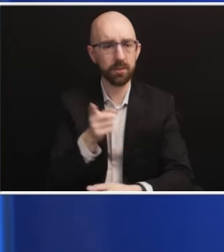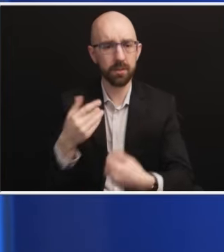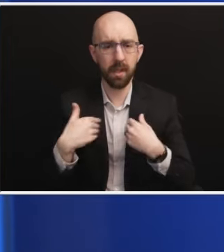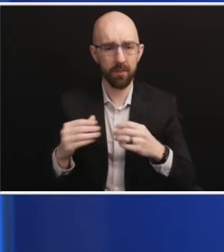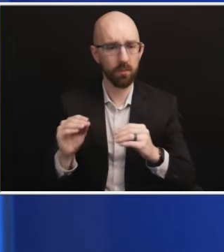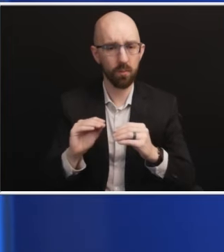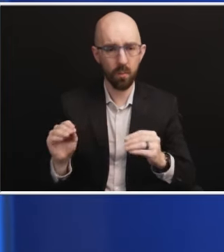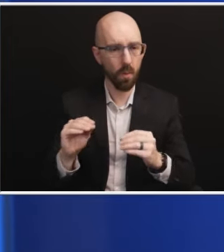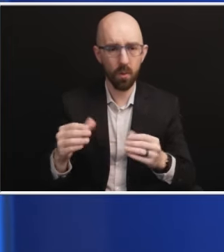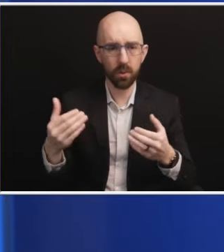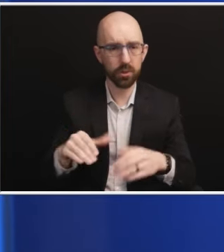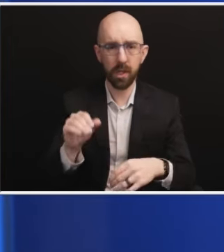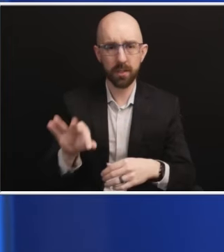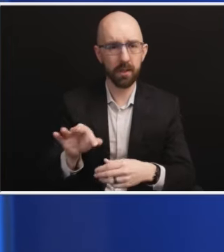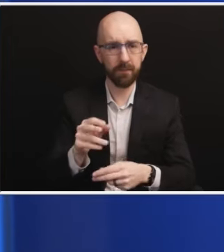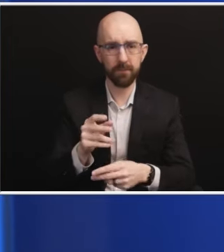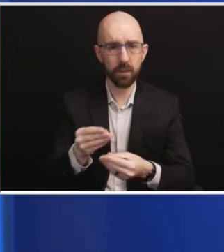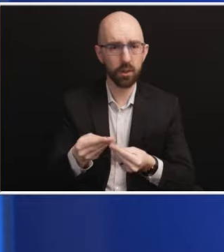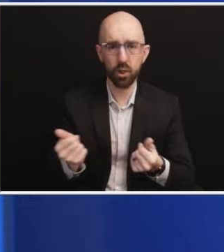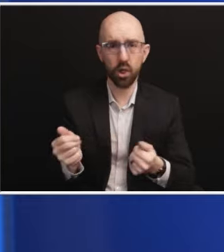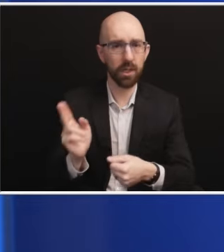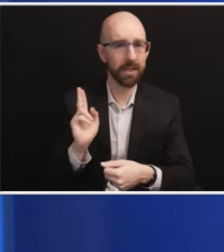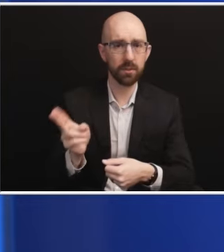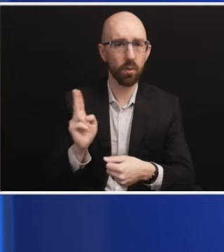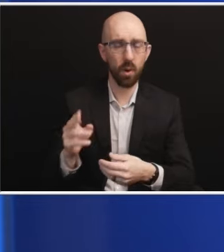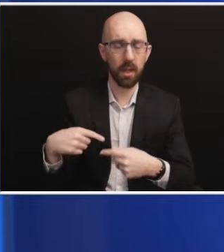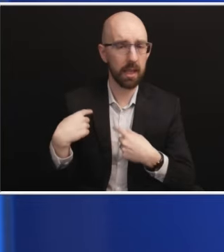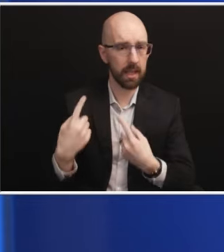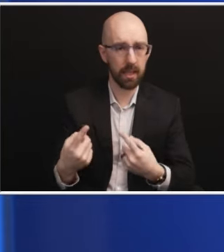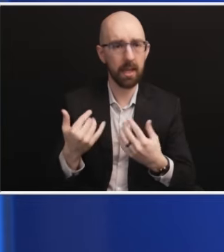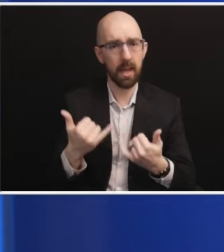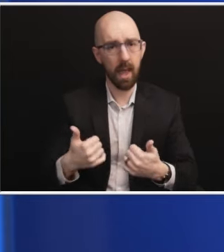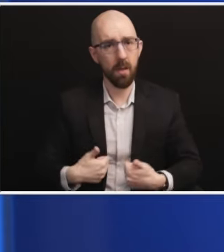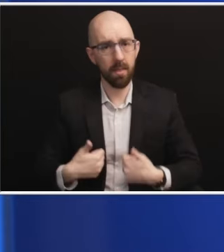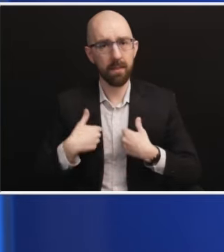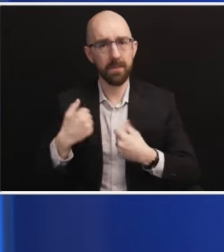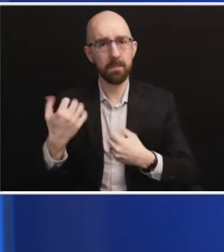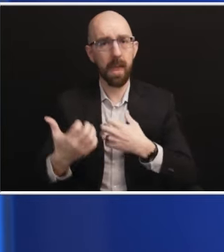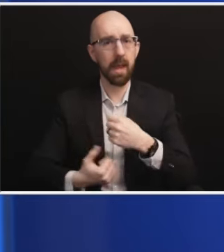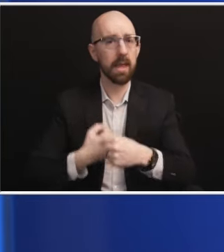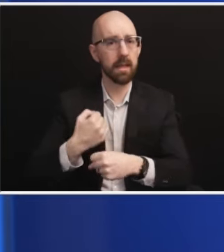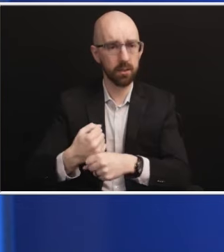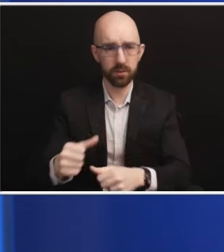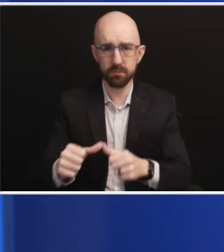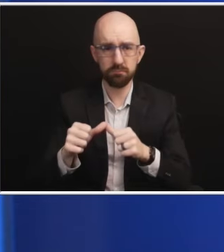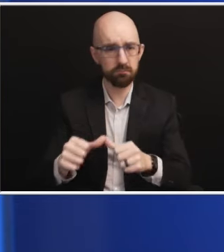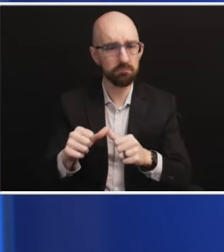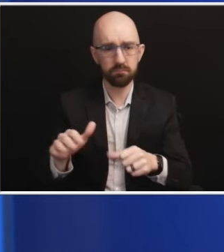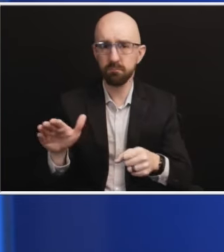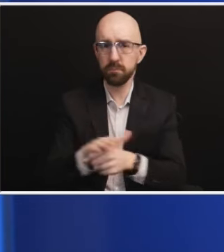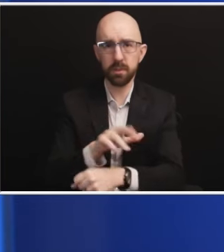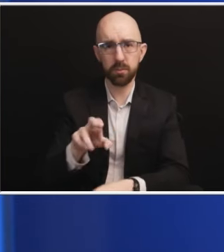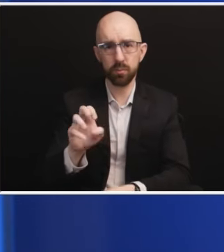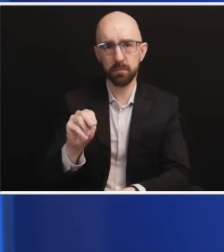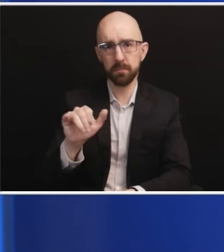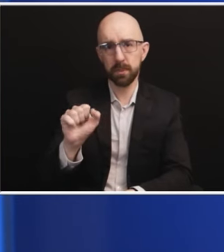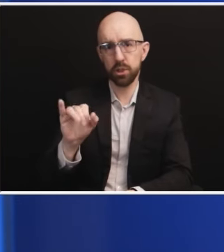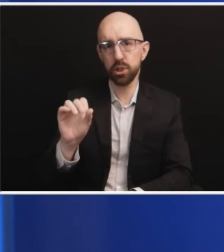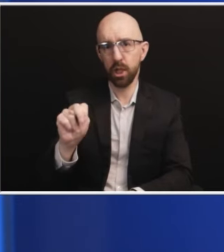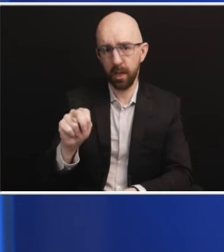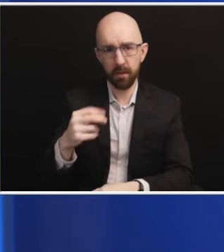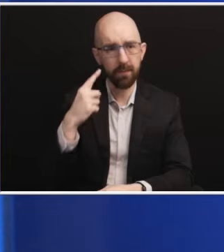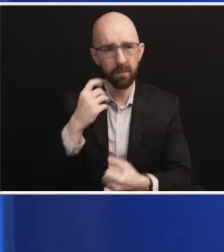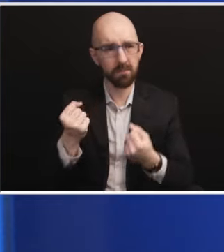being cured historically, now living years in continued complete remission for a number of blood cancers,